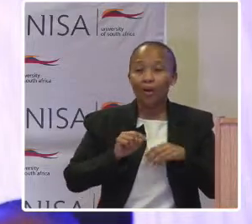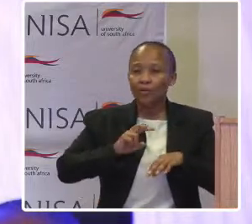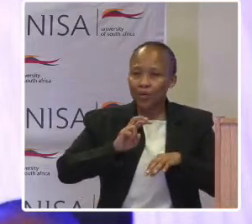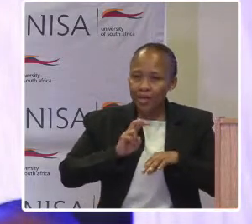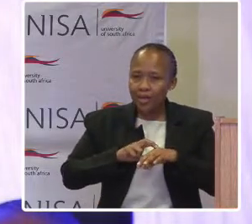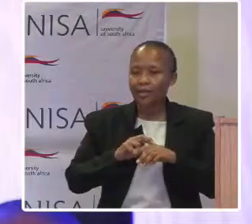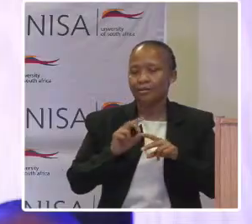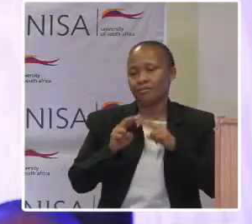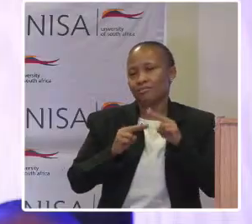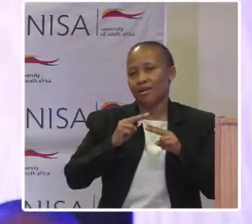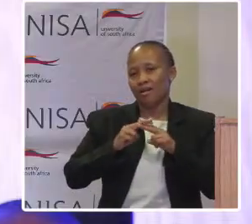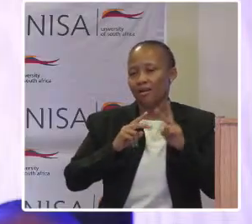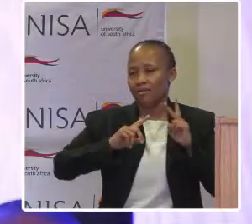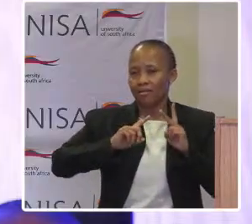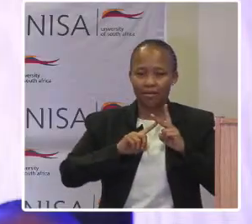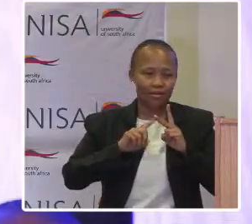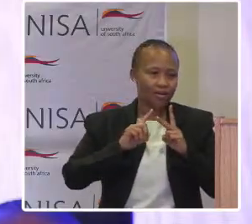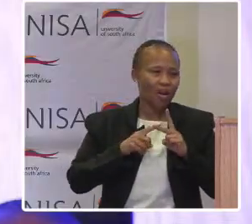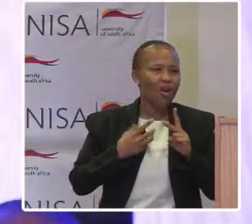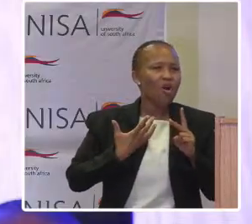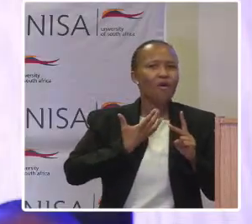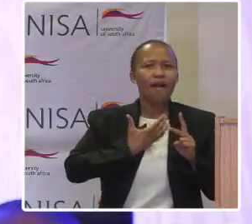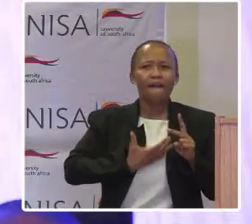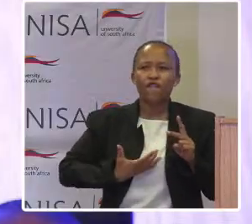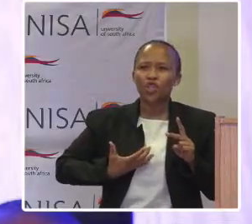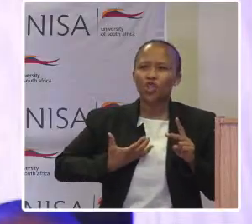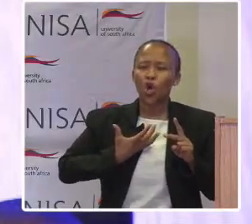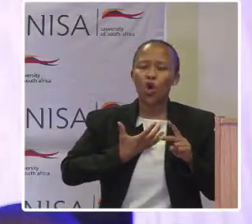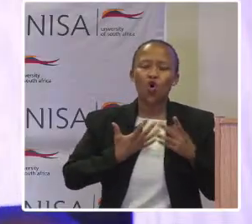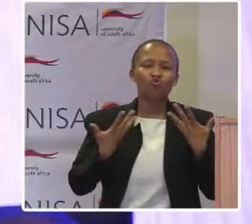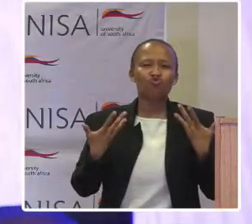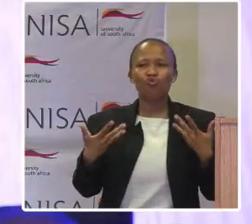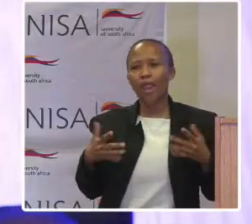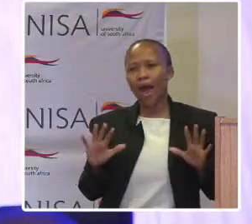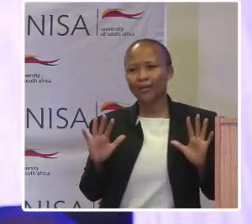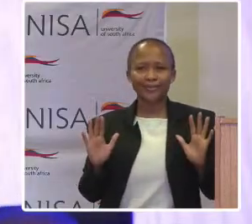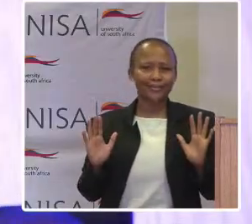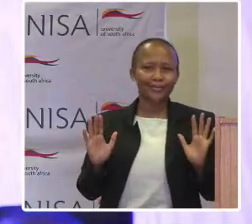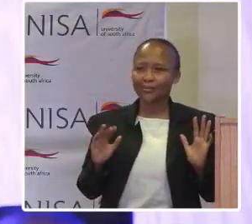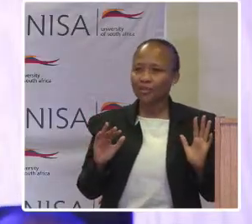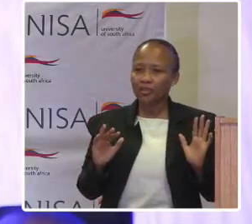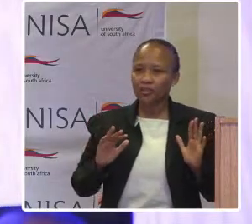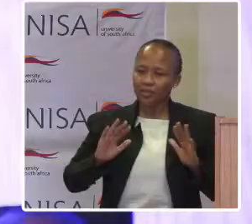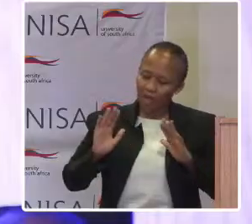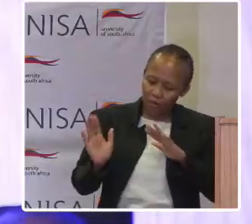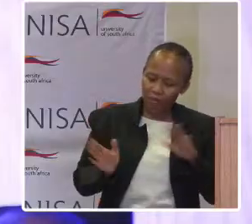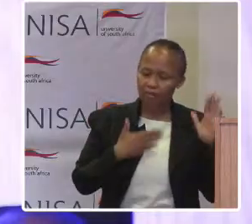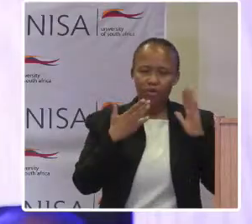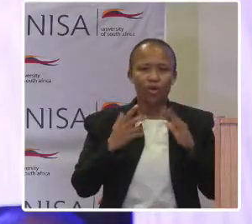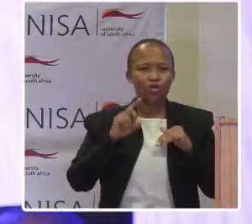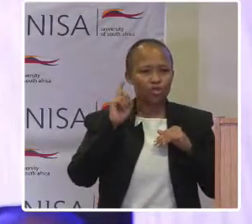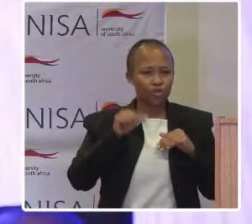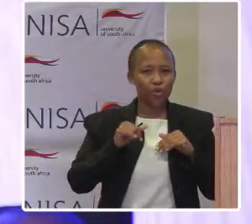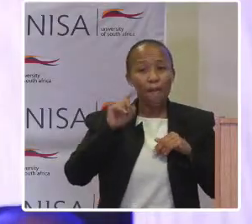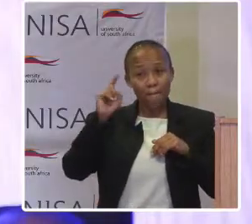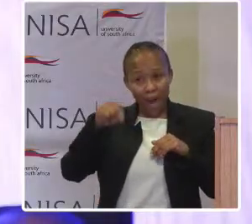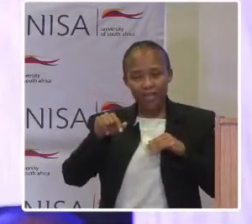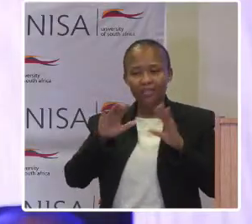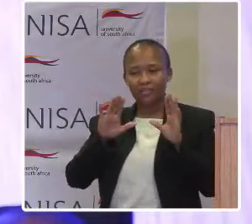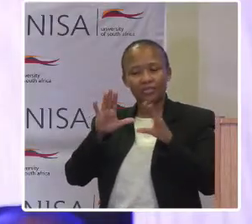away from the comfort zones that we are in, but to be very much